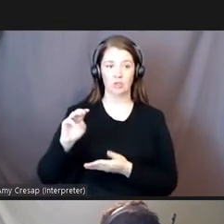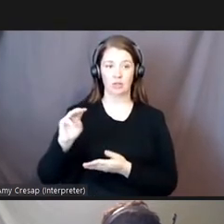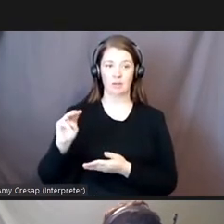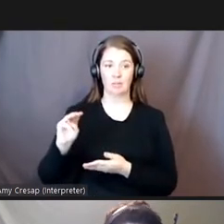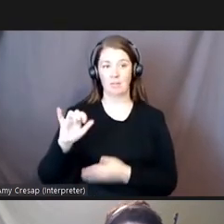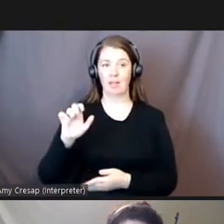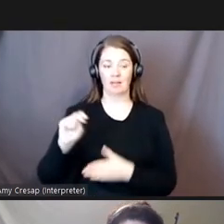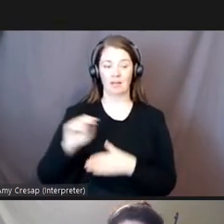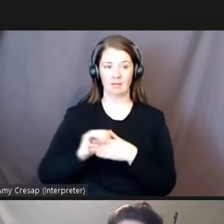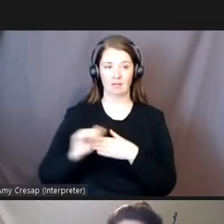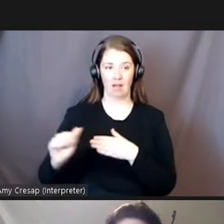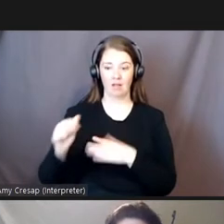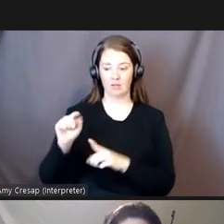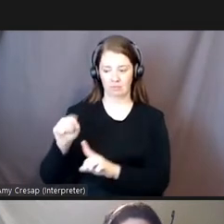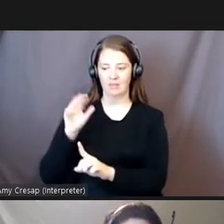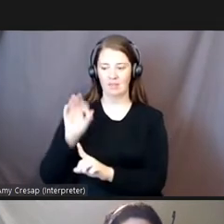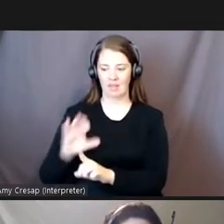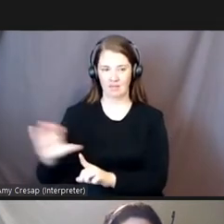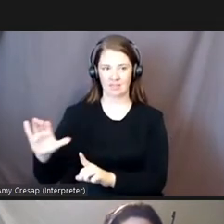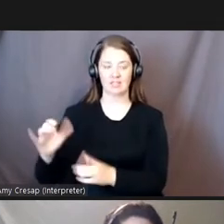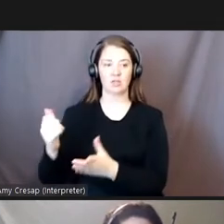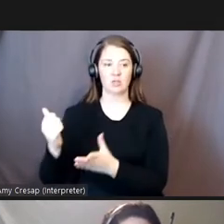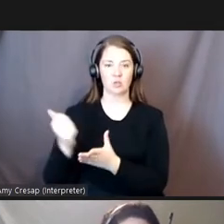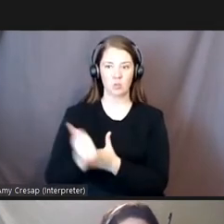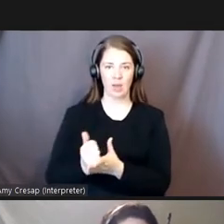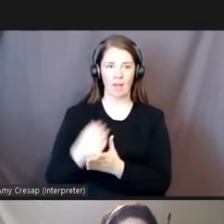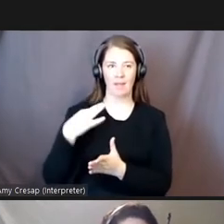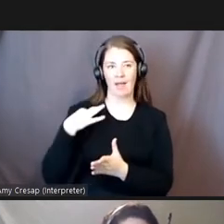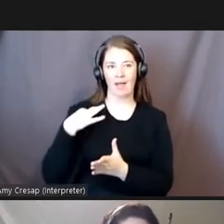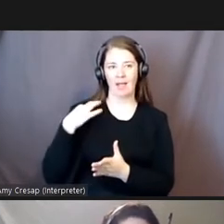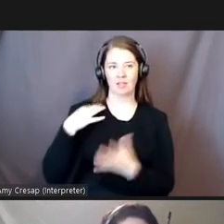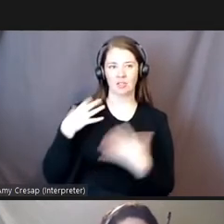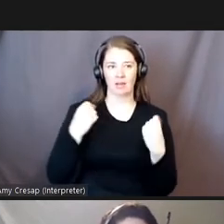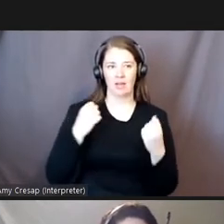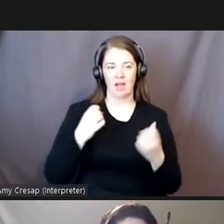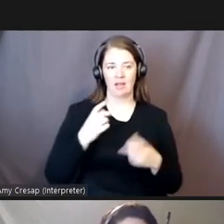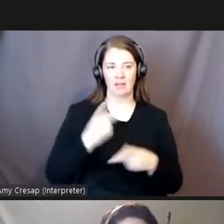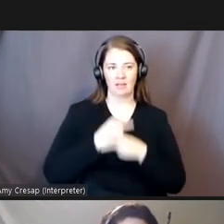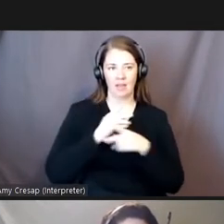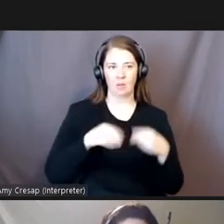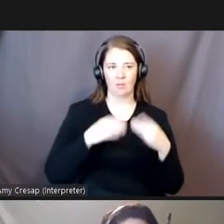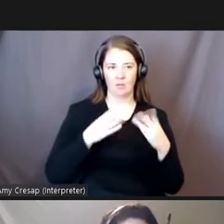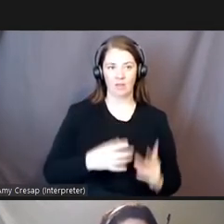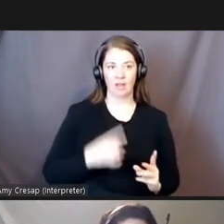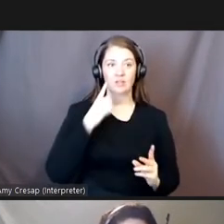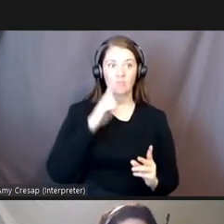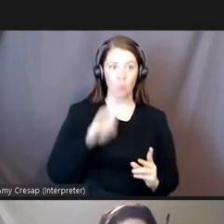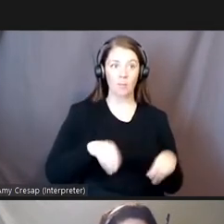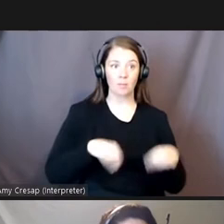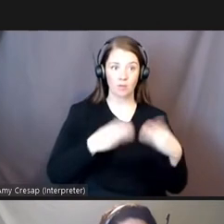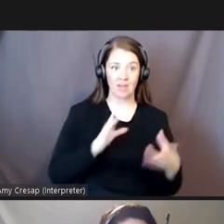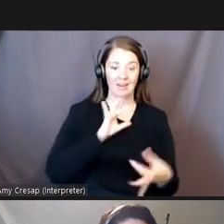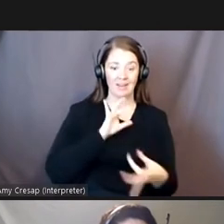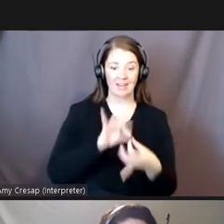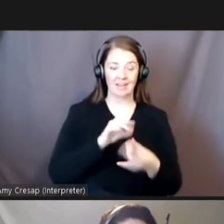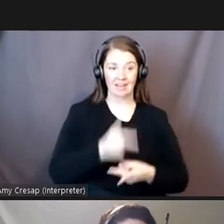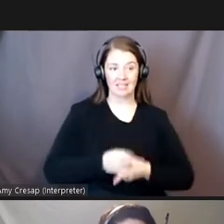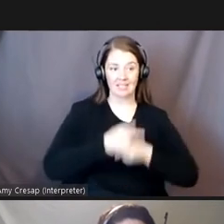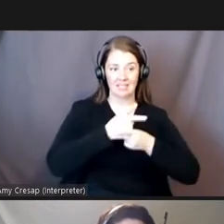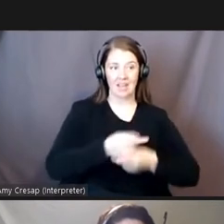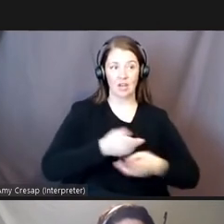to help eligible healthcare providers in their provision of connected care services during the